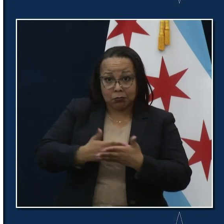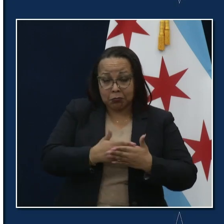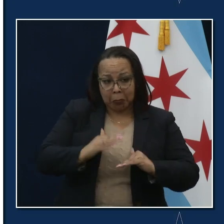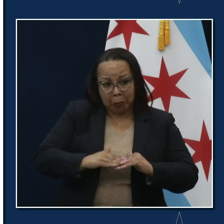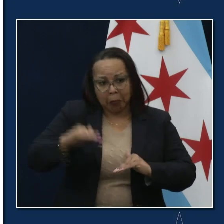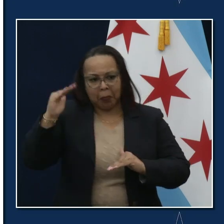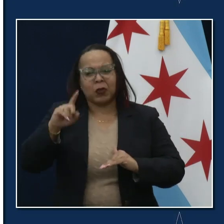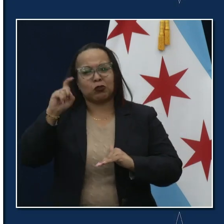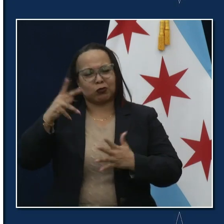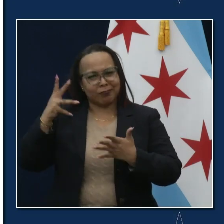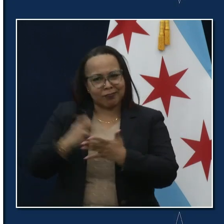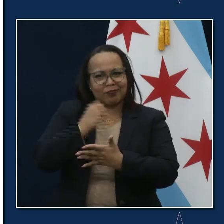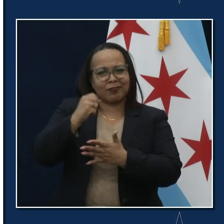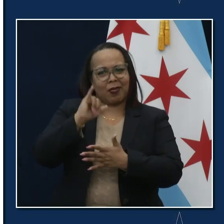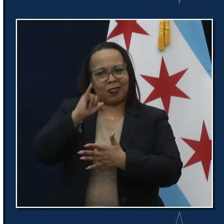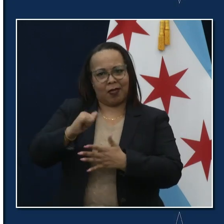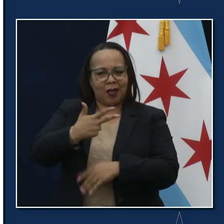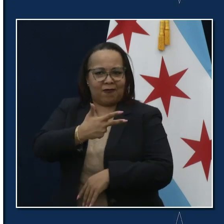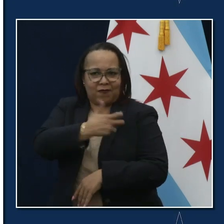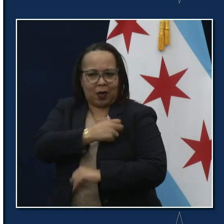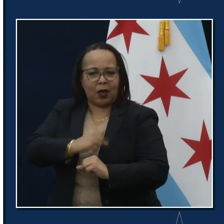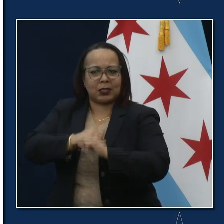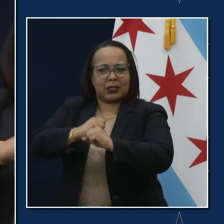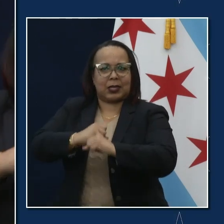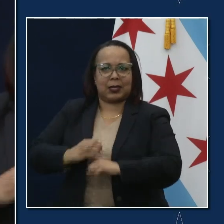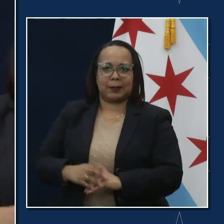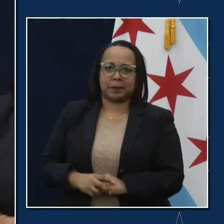should get this COVID vaccine.